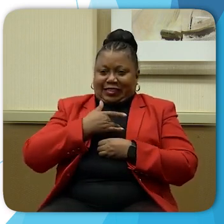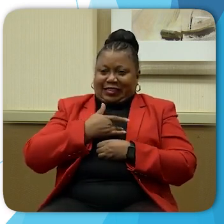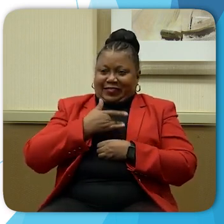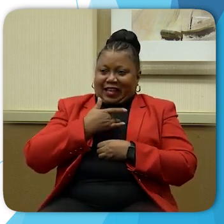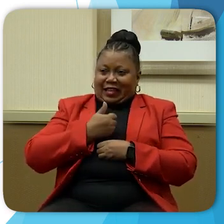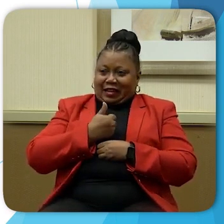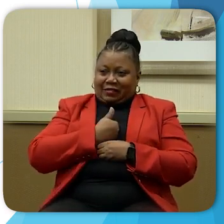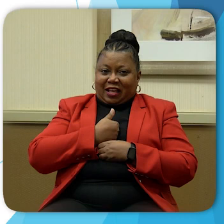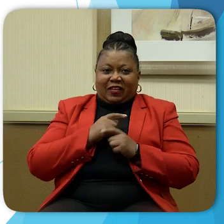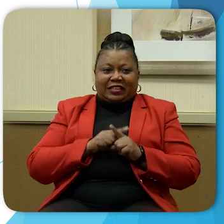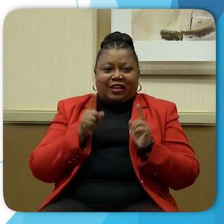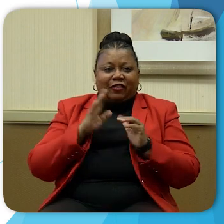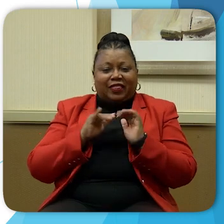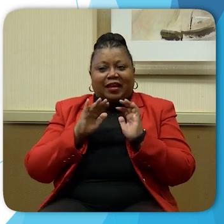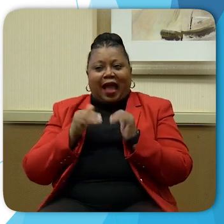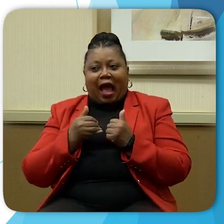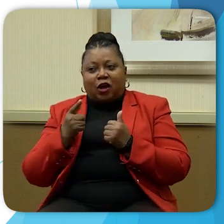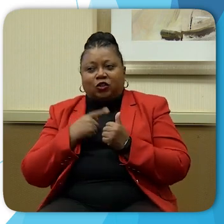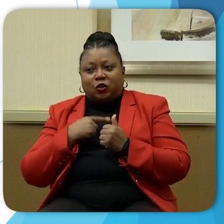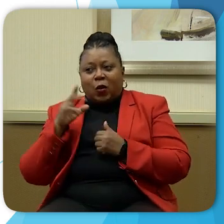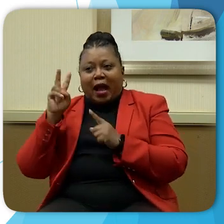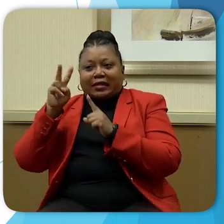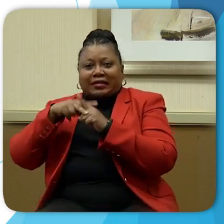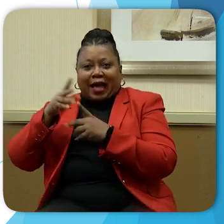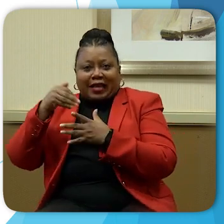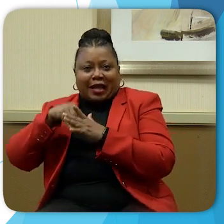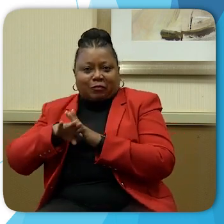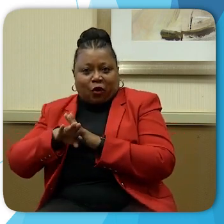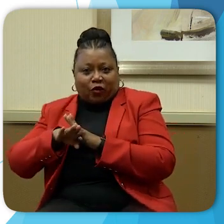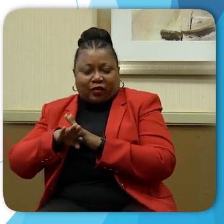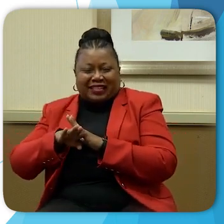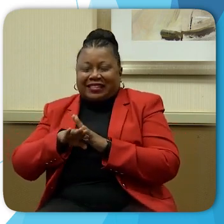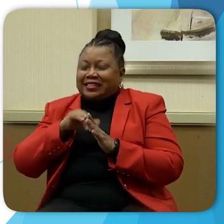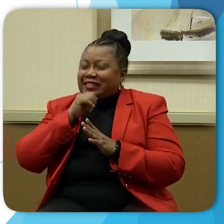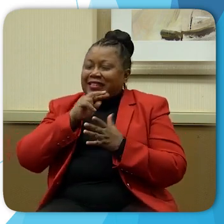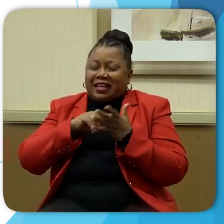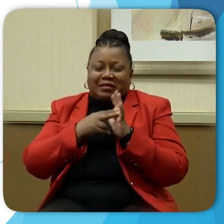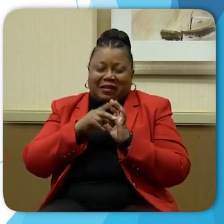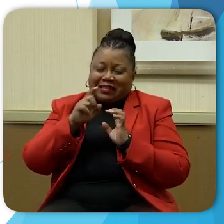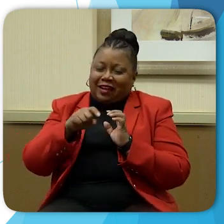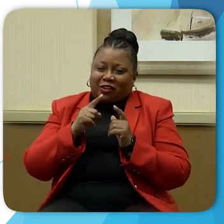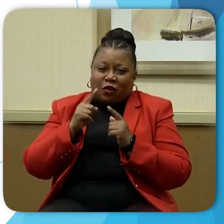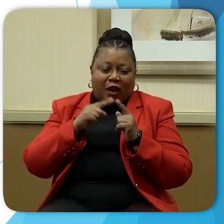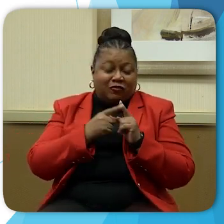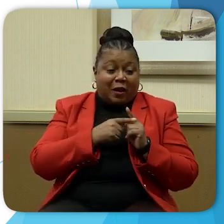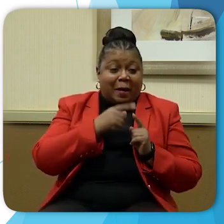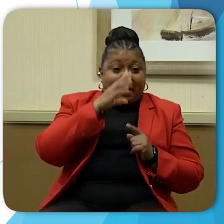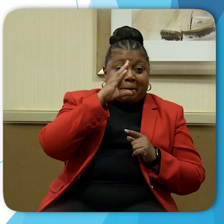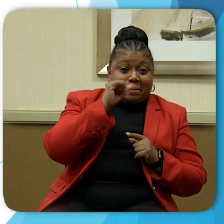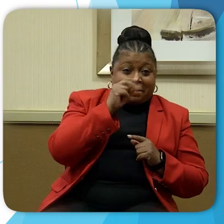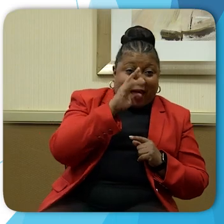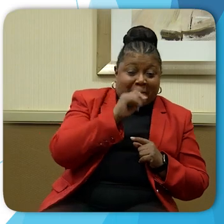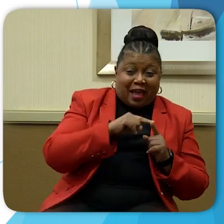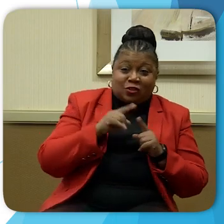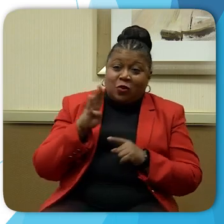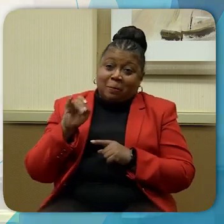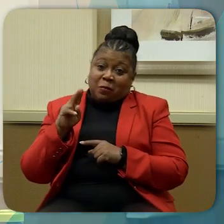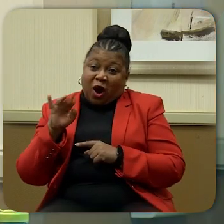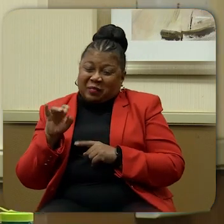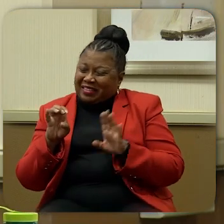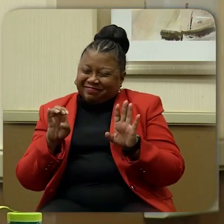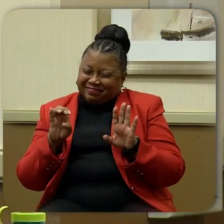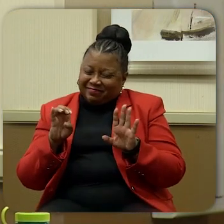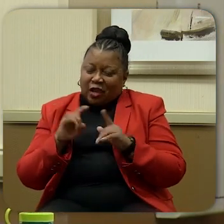self differs from how you were assigned at birth. So it doesn't mean necessarily going from Batman to Barbie,